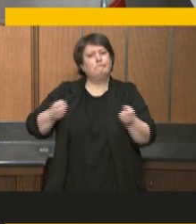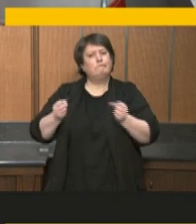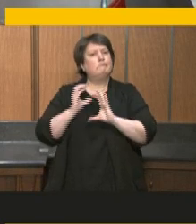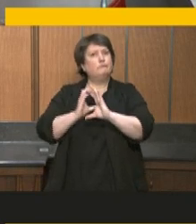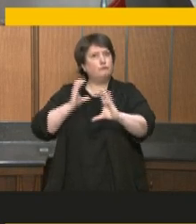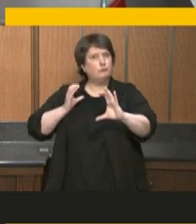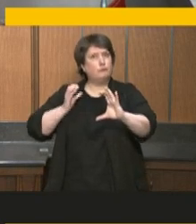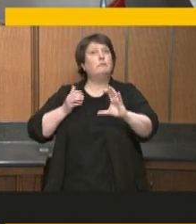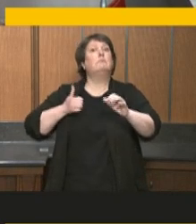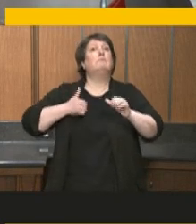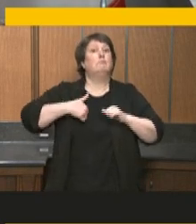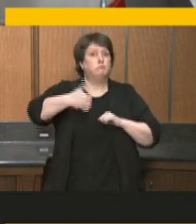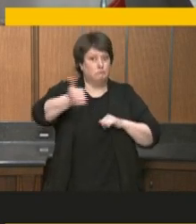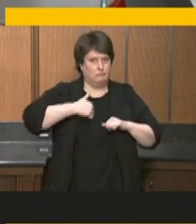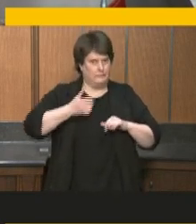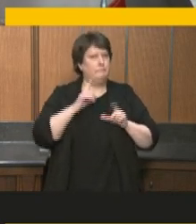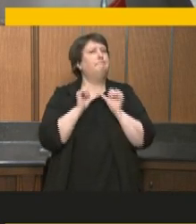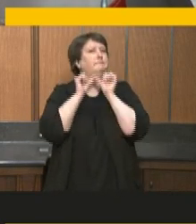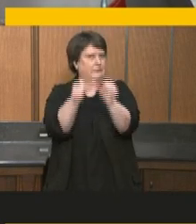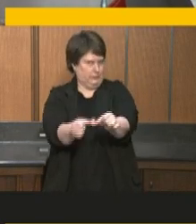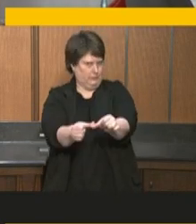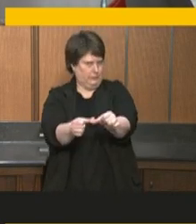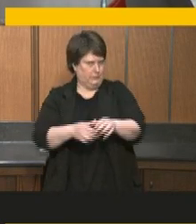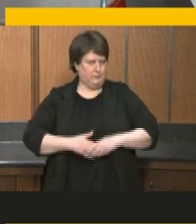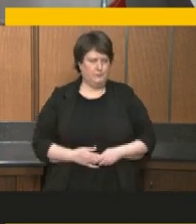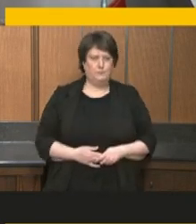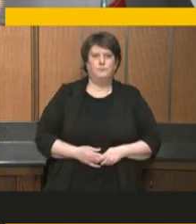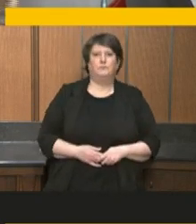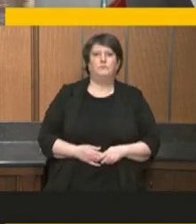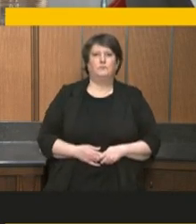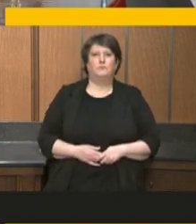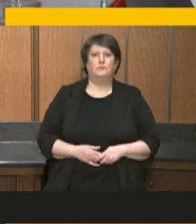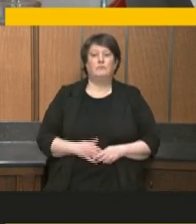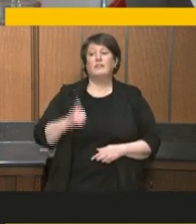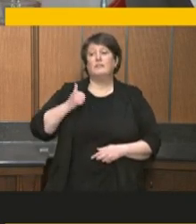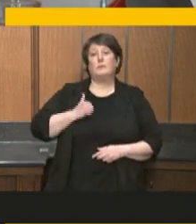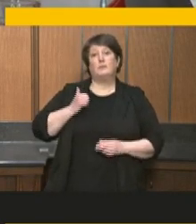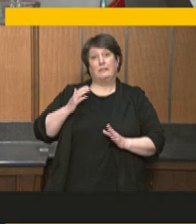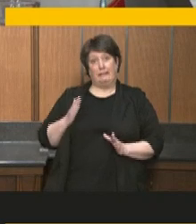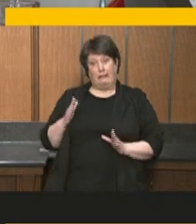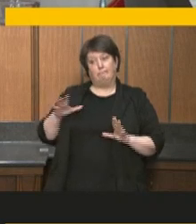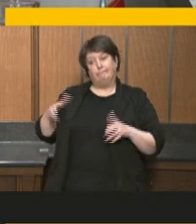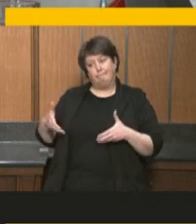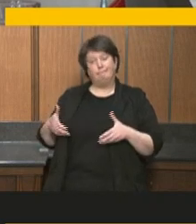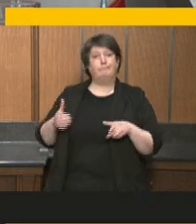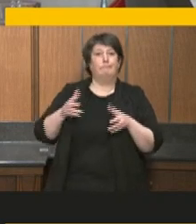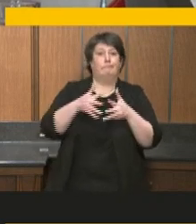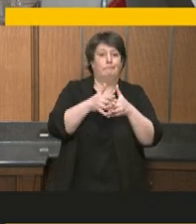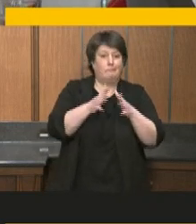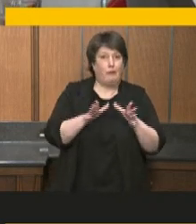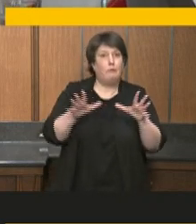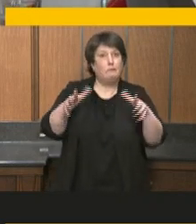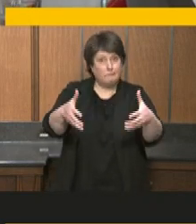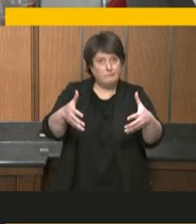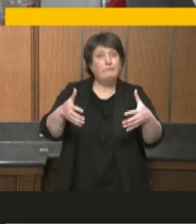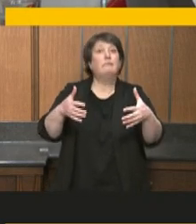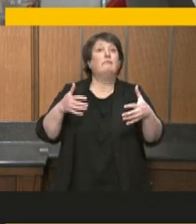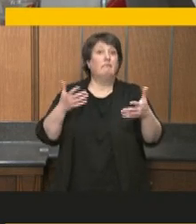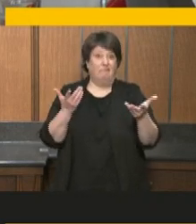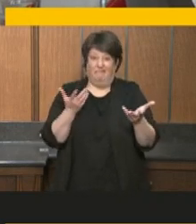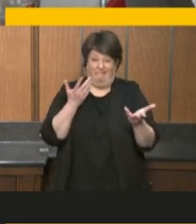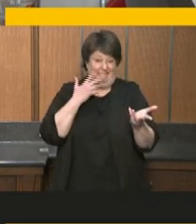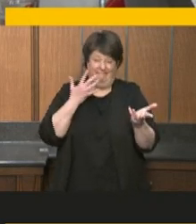new measure. Canadians and Americans are both crossing borders every